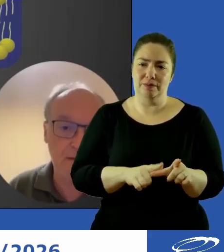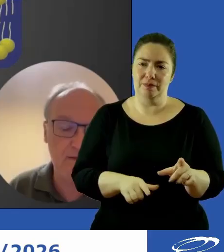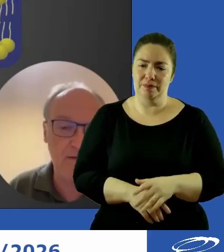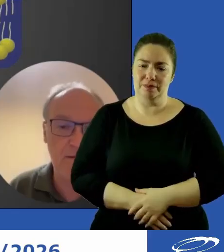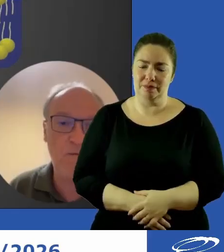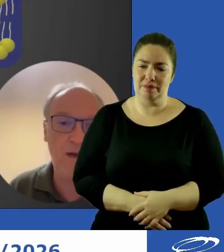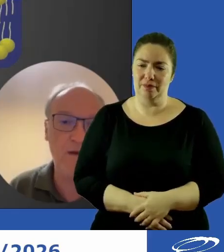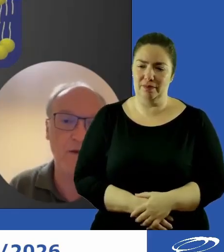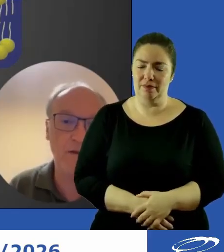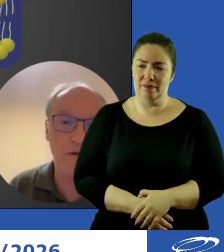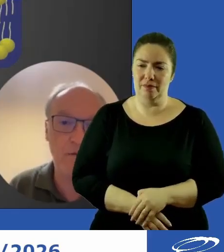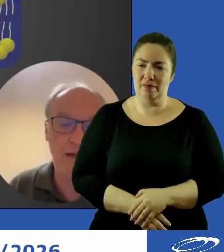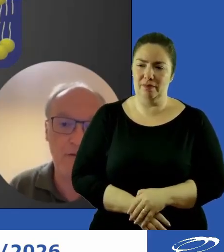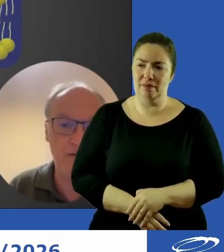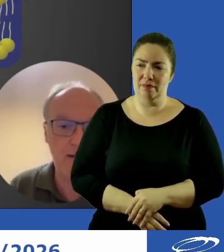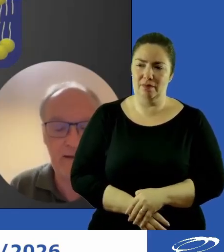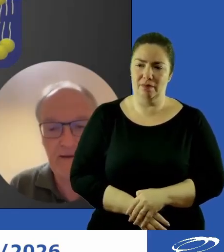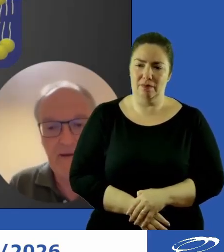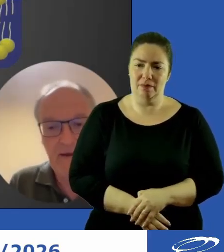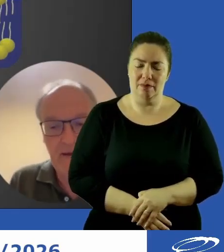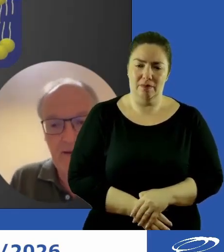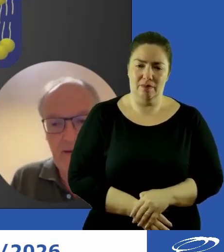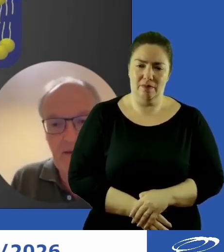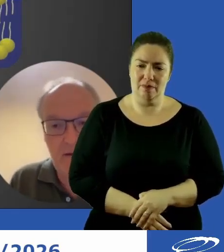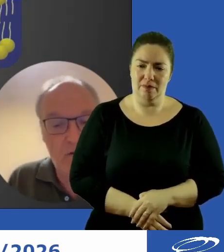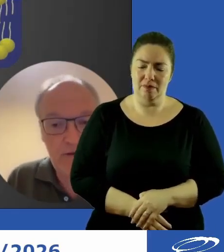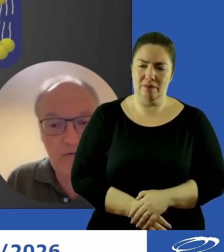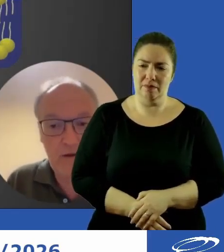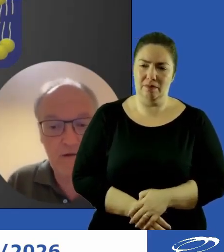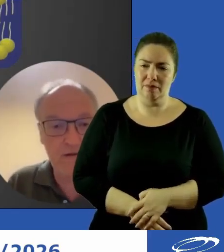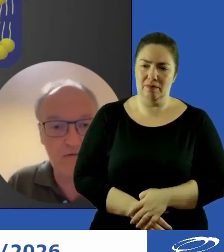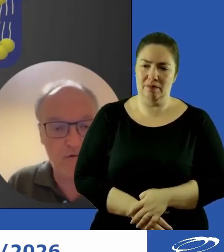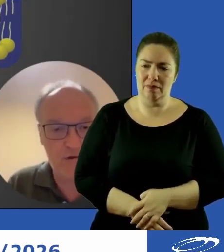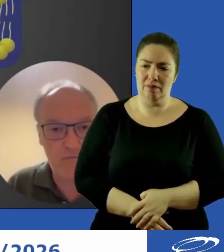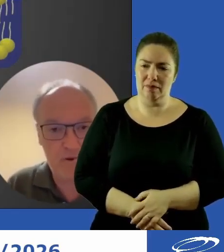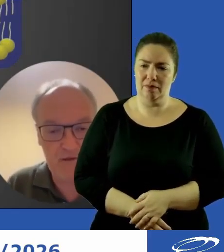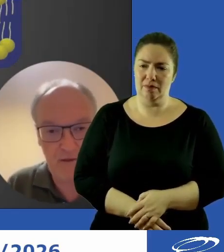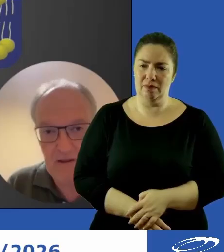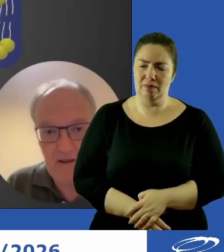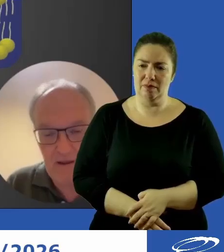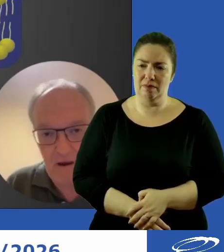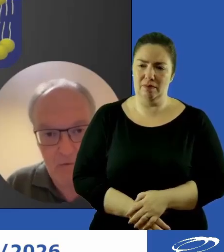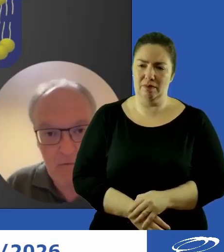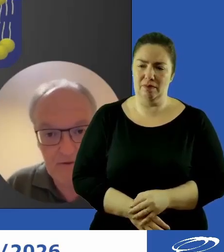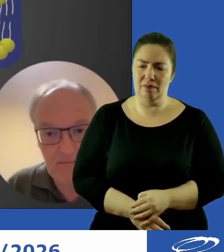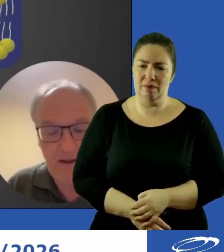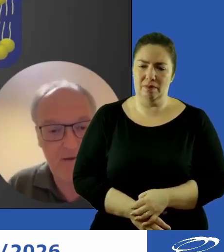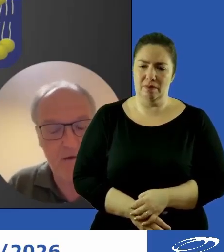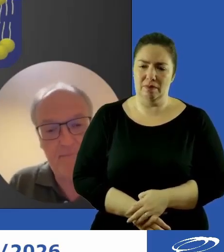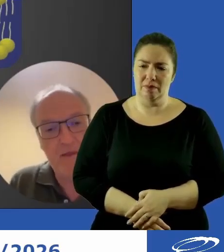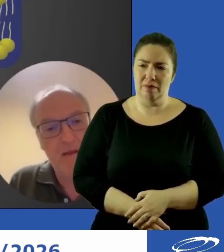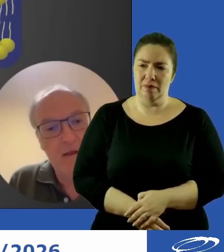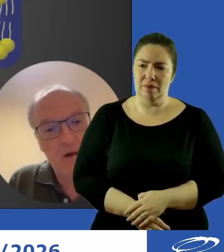this way or in the other way outside according to the concentration present around the